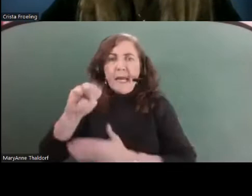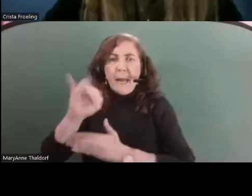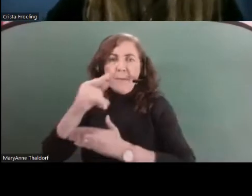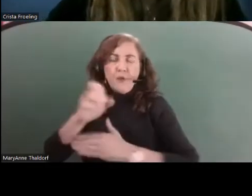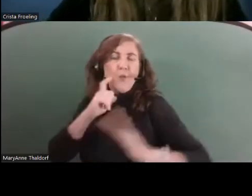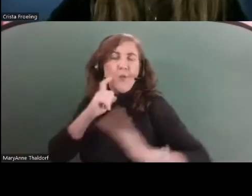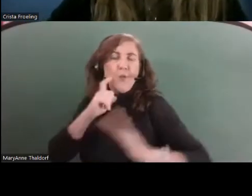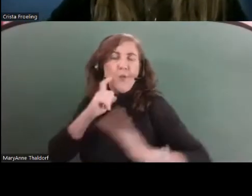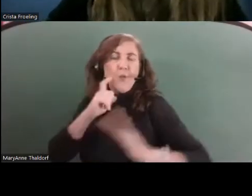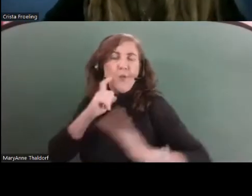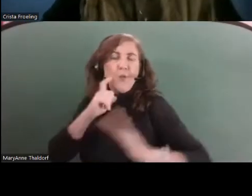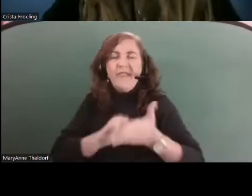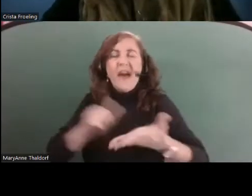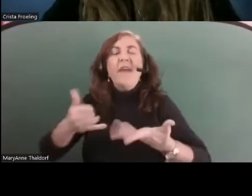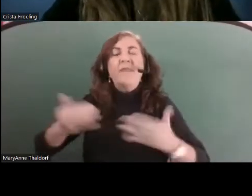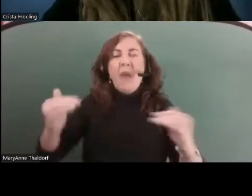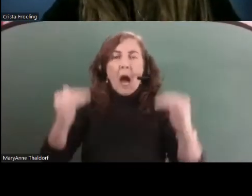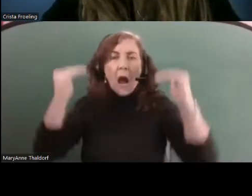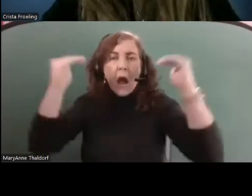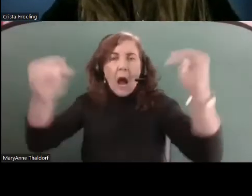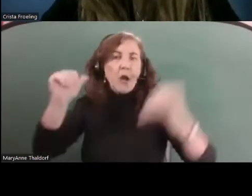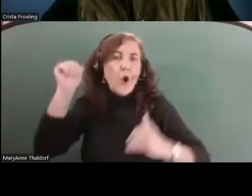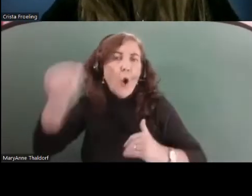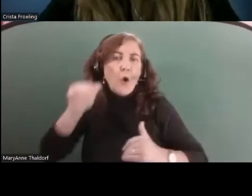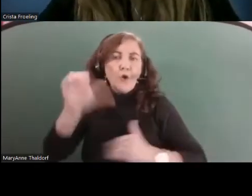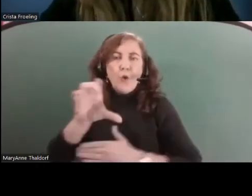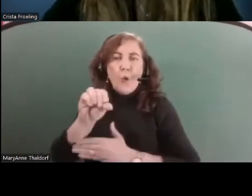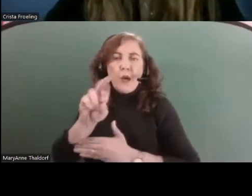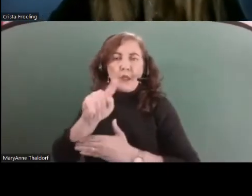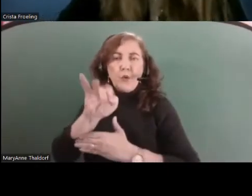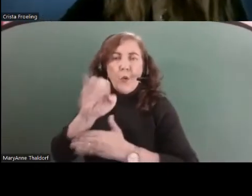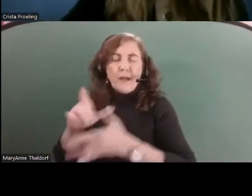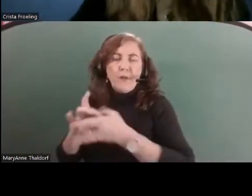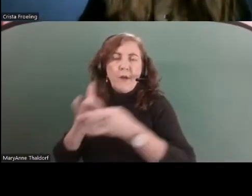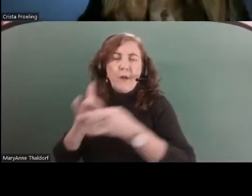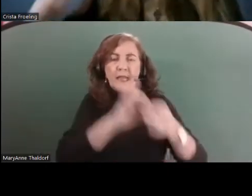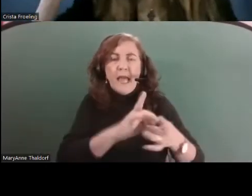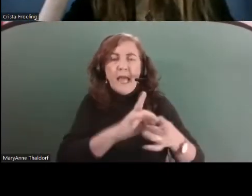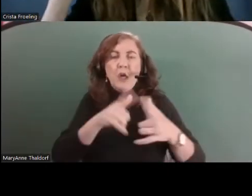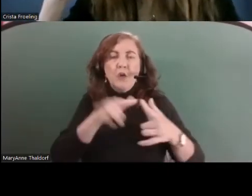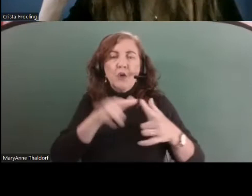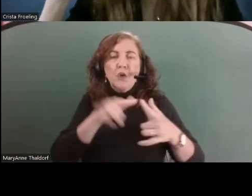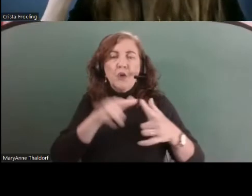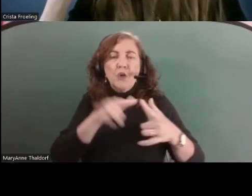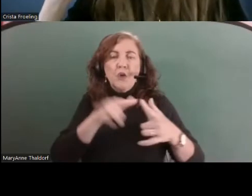cortex, due to hearing loss or deafness. They see that with